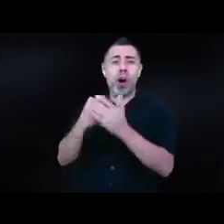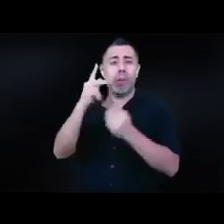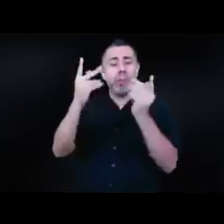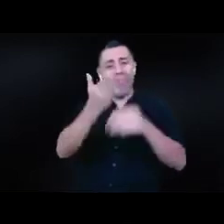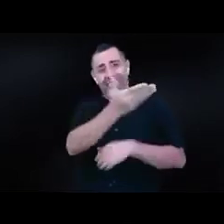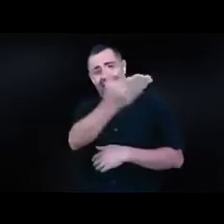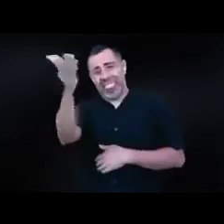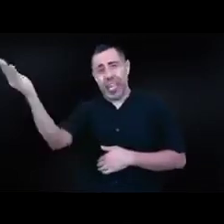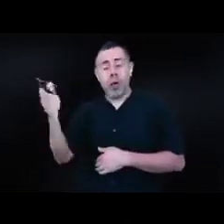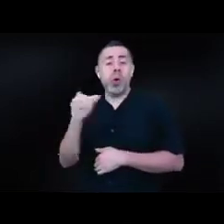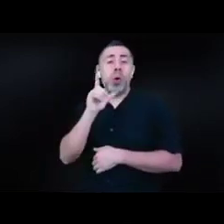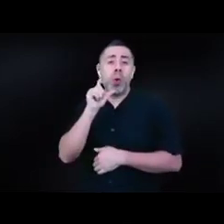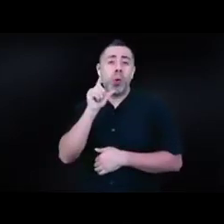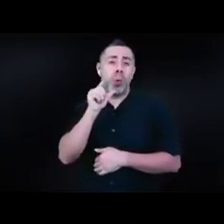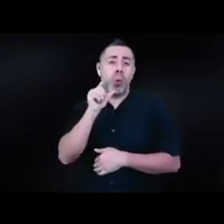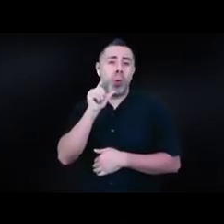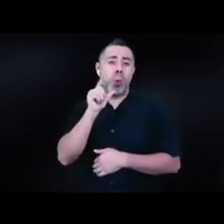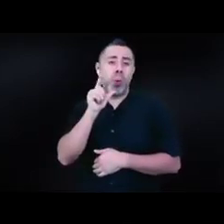that's